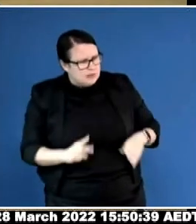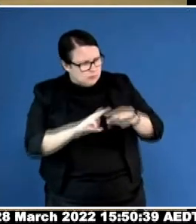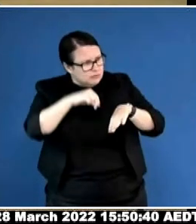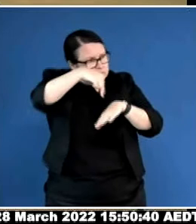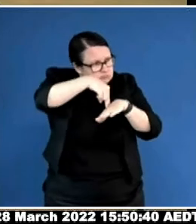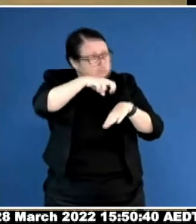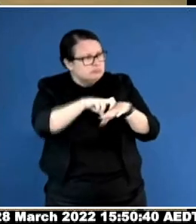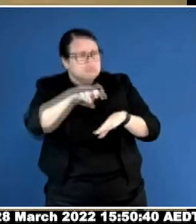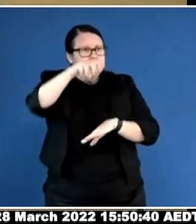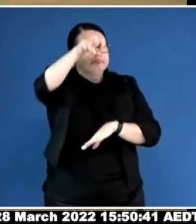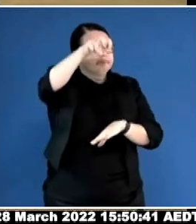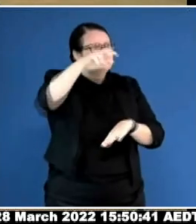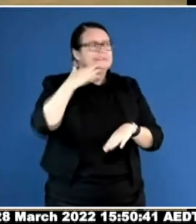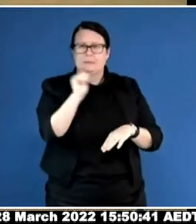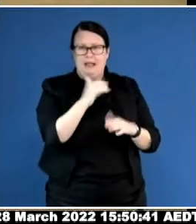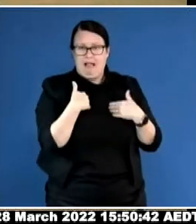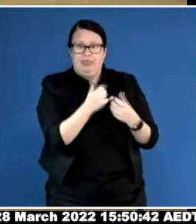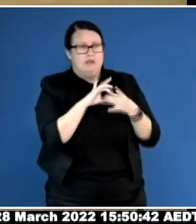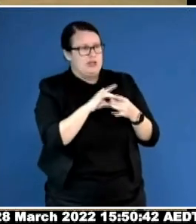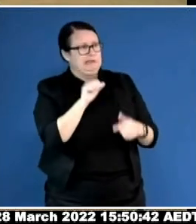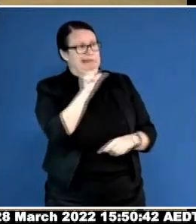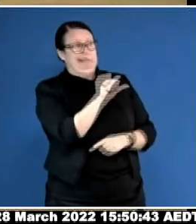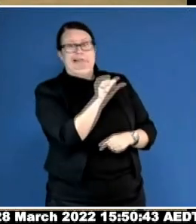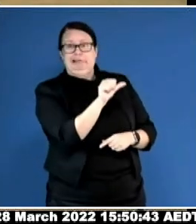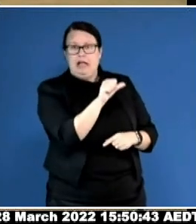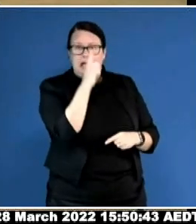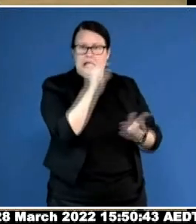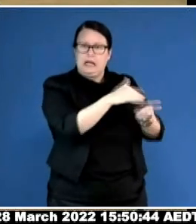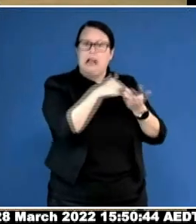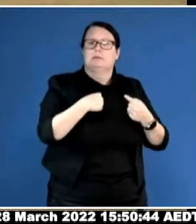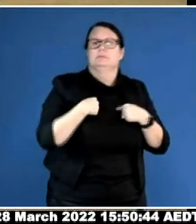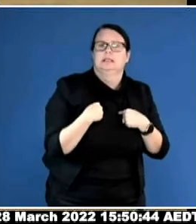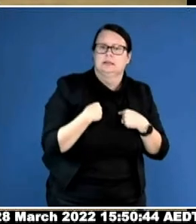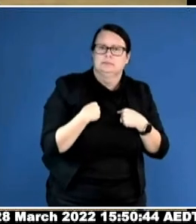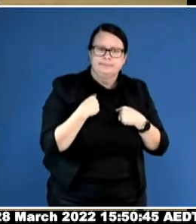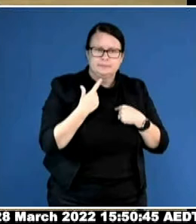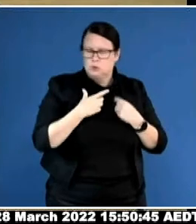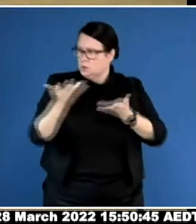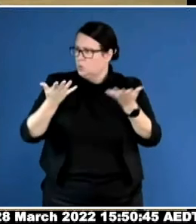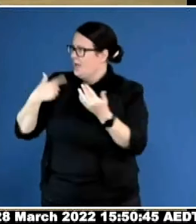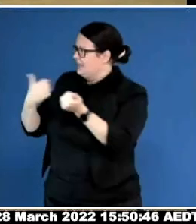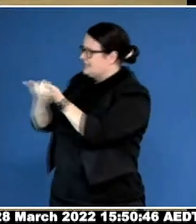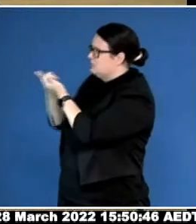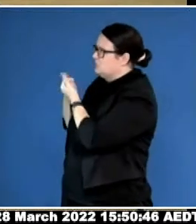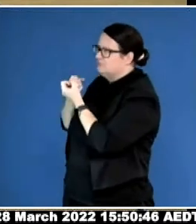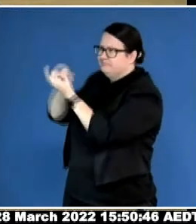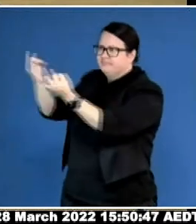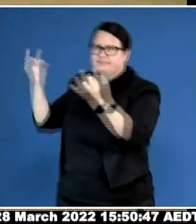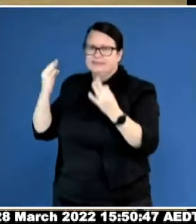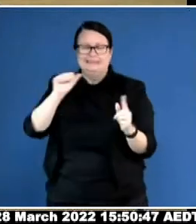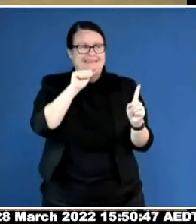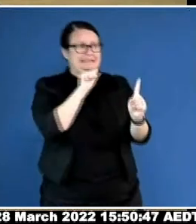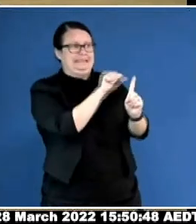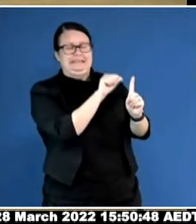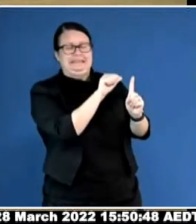the relationships were healthy, because I didn't know where or how else I could have those needs met, that fostered